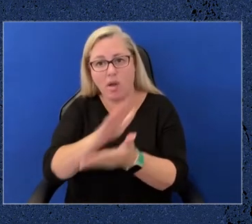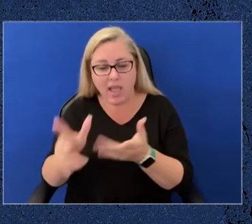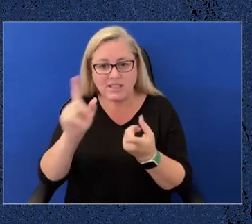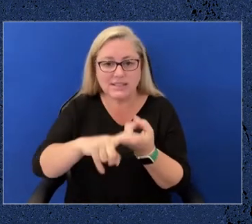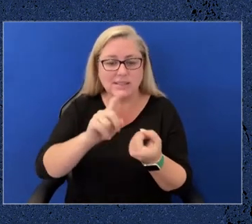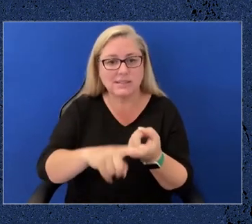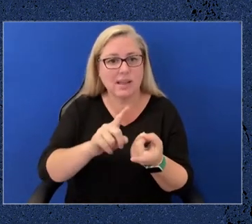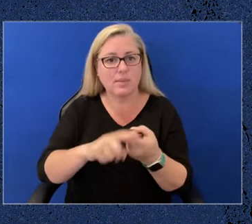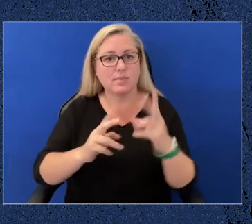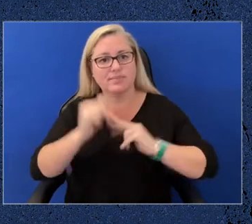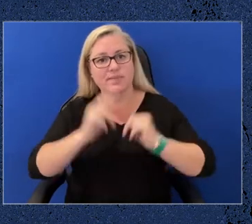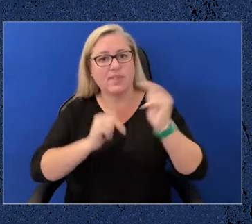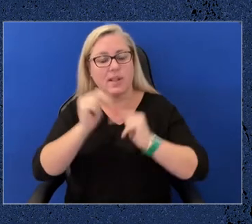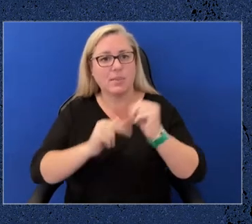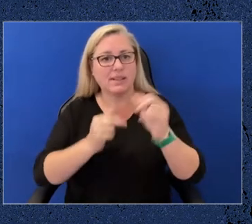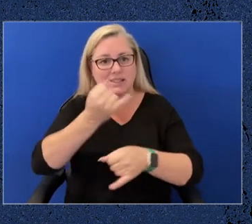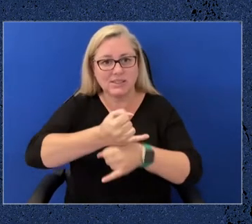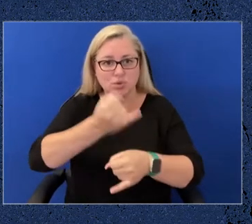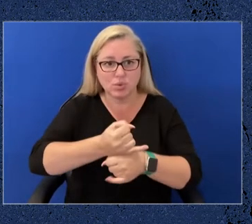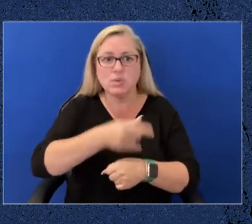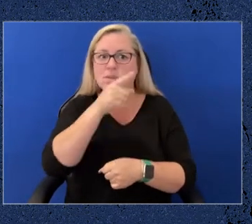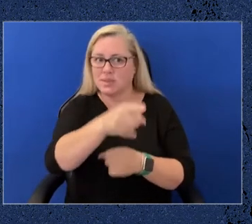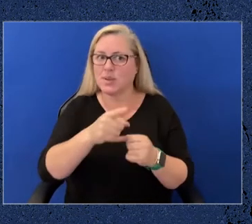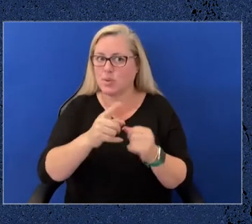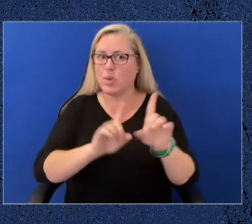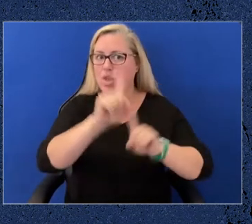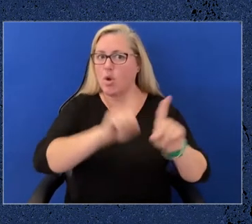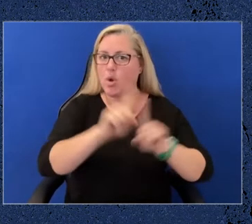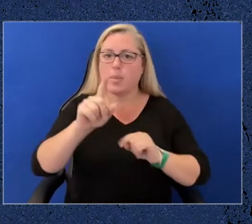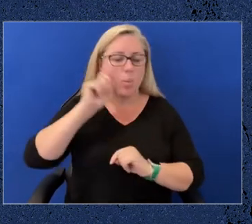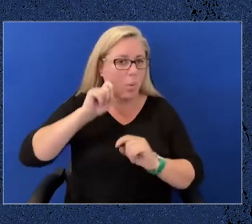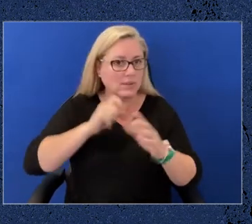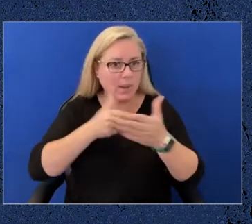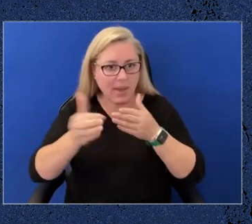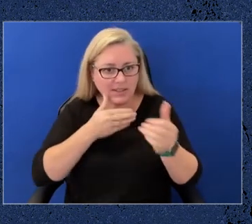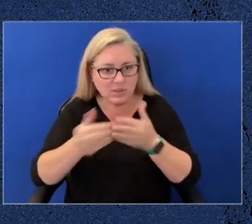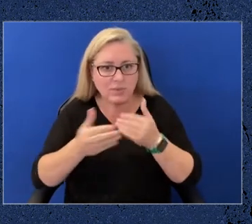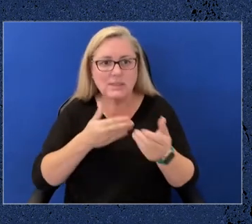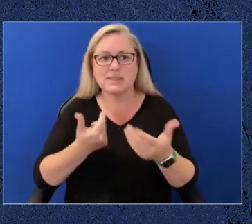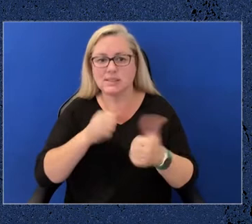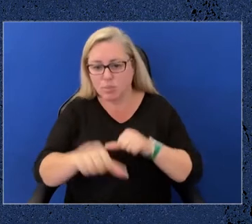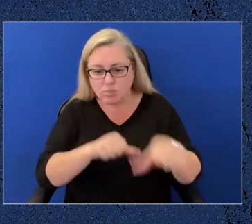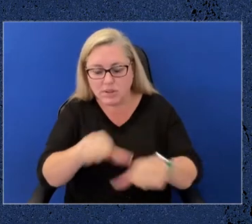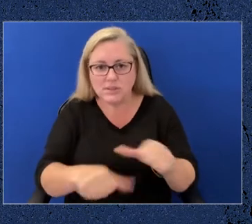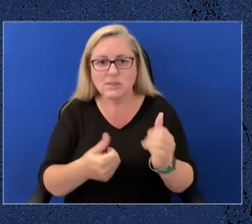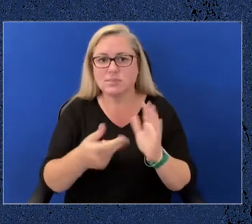Her specialty is in urban water management, practices and policy. Welcome to you both. G'day, how are you going? Thanks, Dennis, Bill.